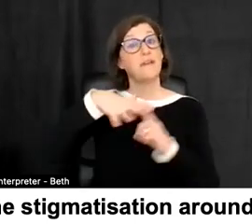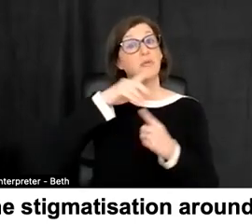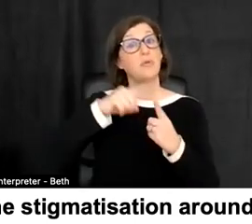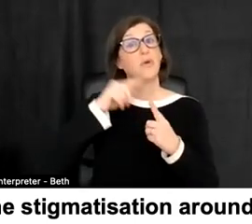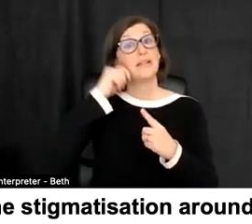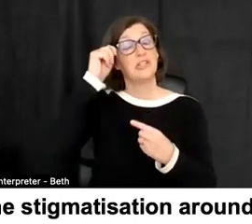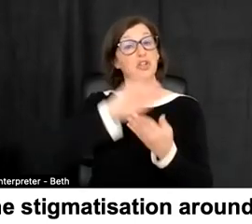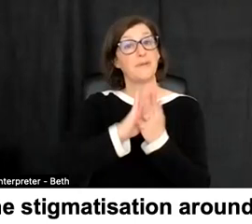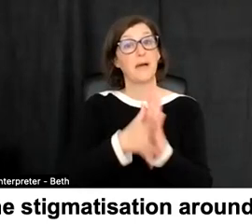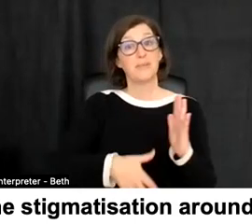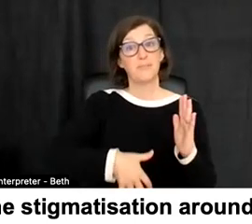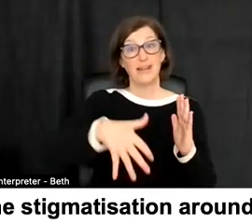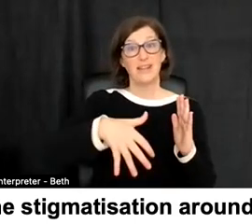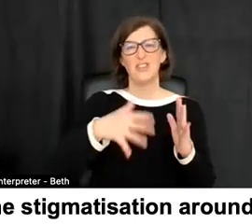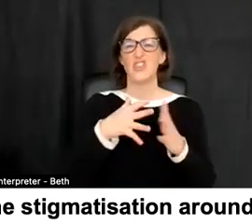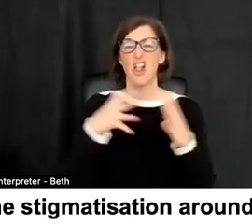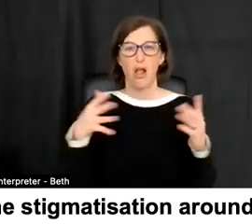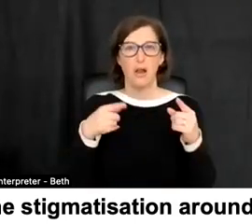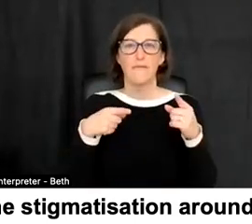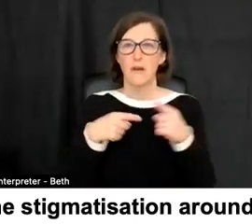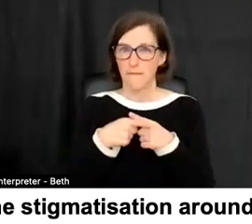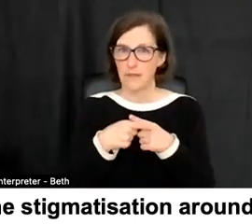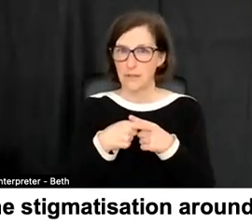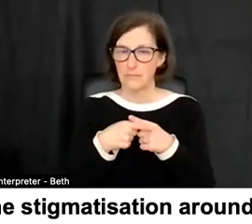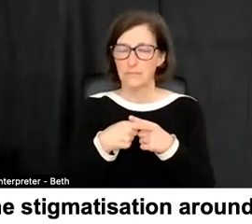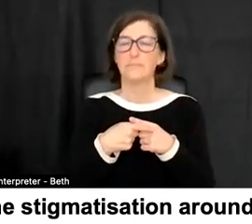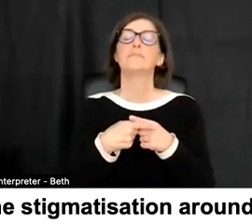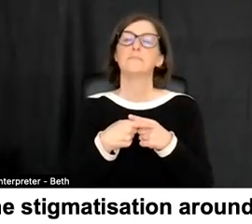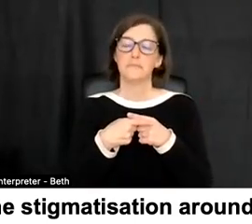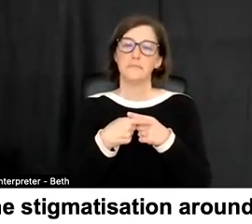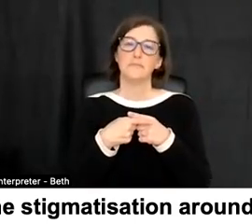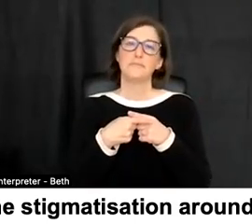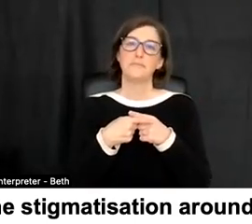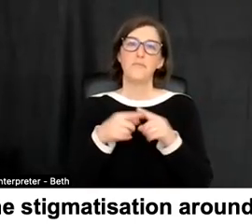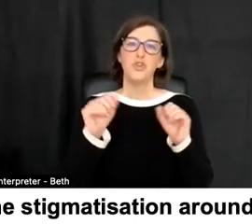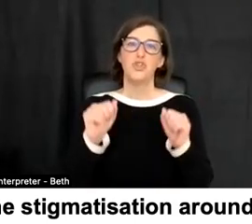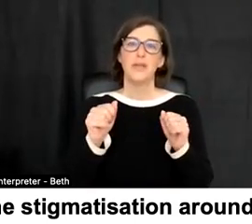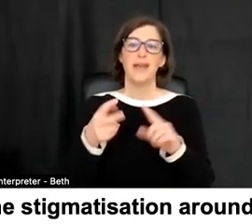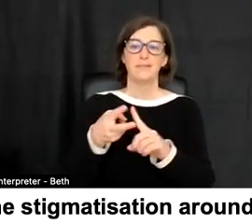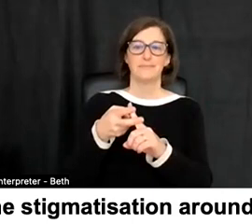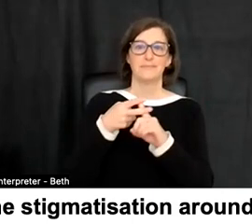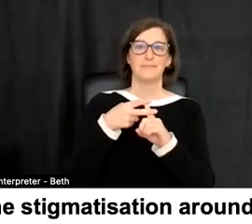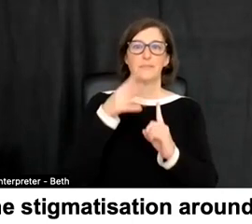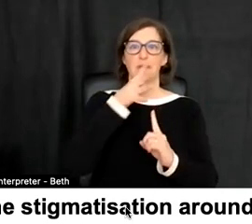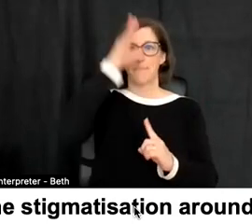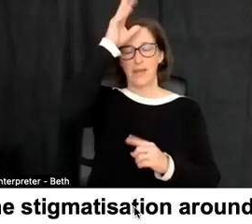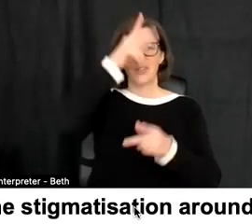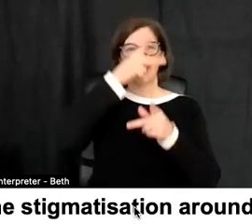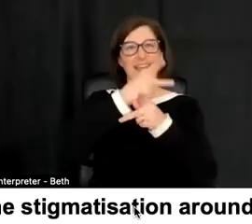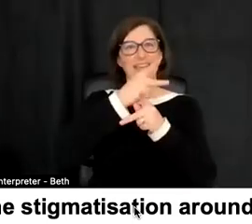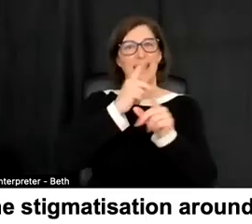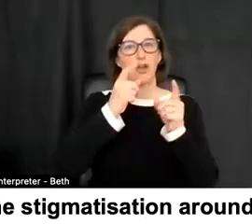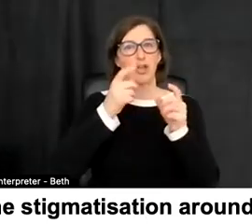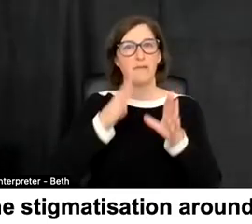becomes pregnant, there's a lot of conflict. So we were able to then rope in the parents and caregivers. And this